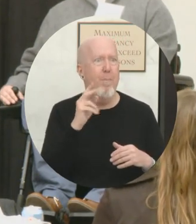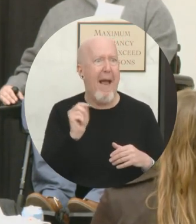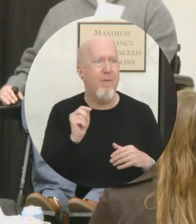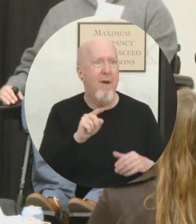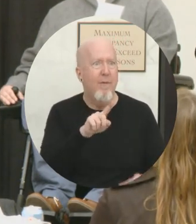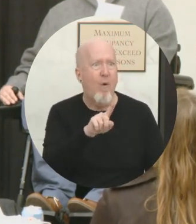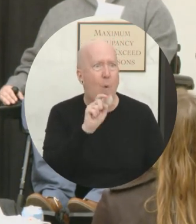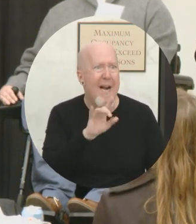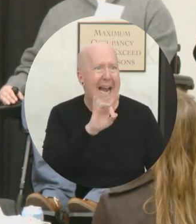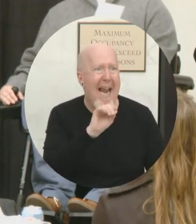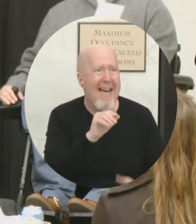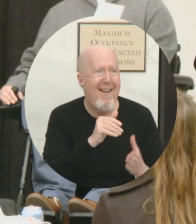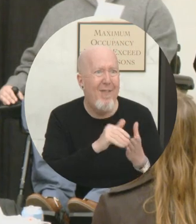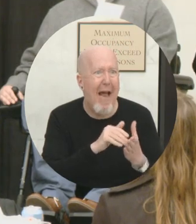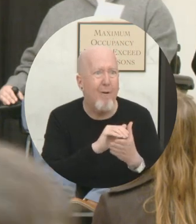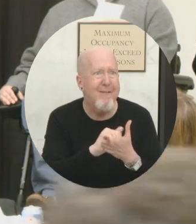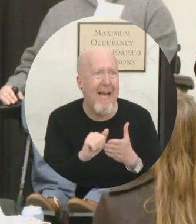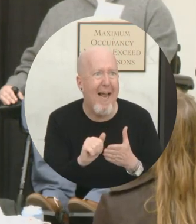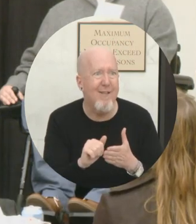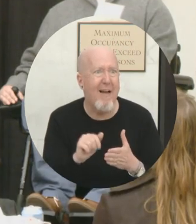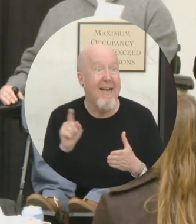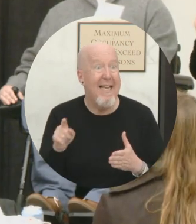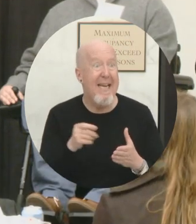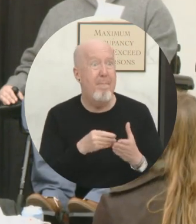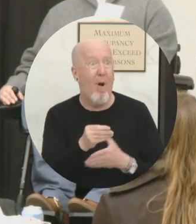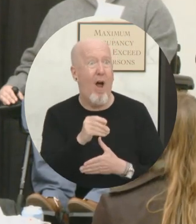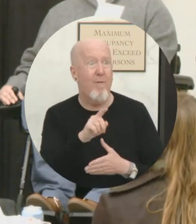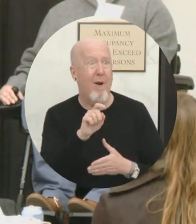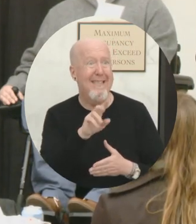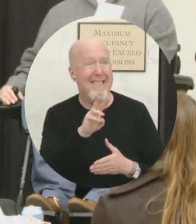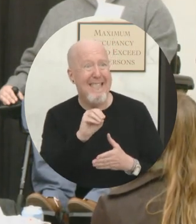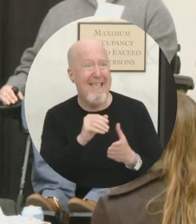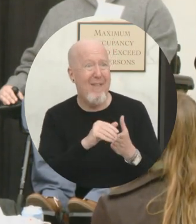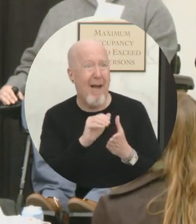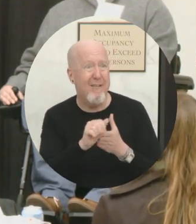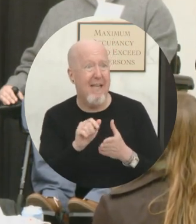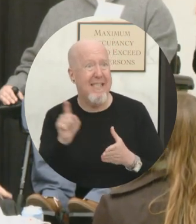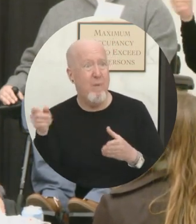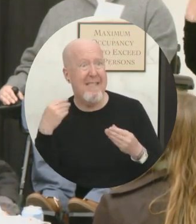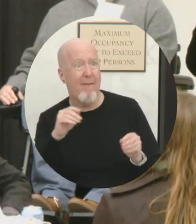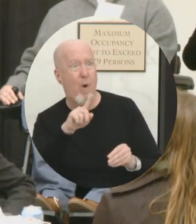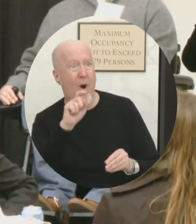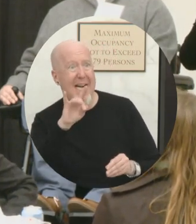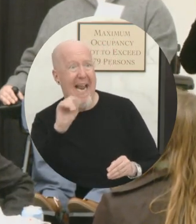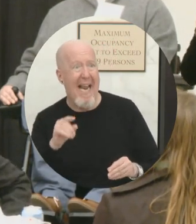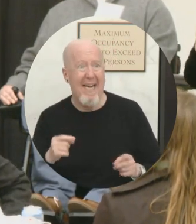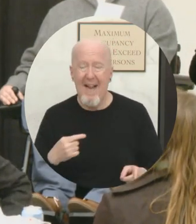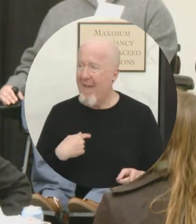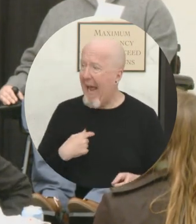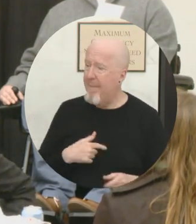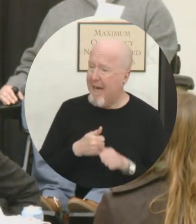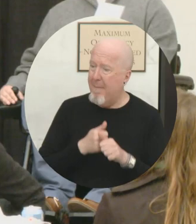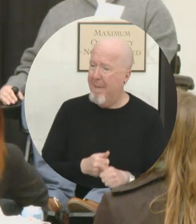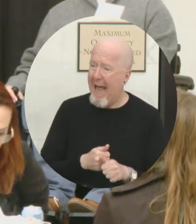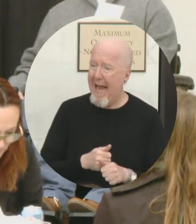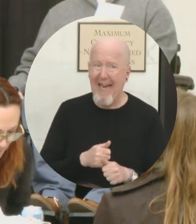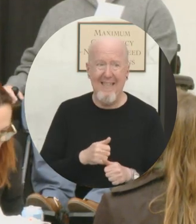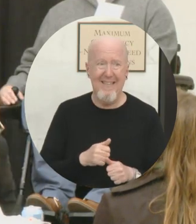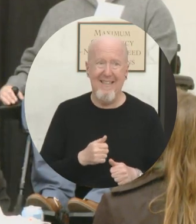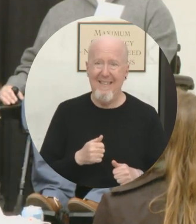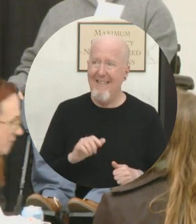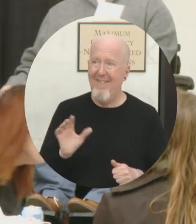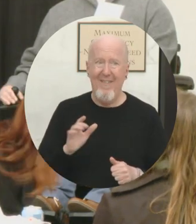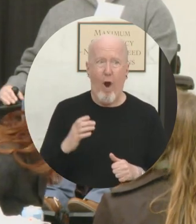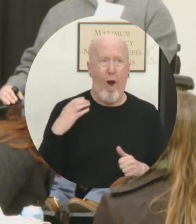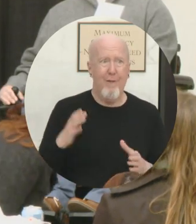like $170,000 or $160,000. I'm like, Ed, I'm a compliance officer. I mean, that's outrageous. How could you do that to me? I didn't end up buying it. We